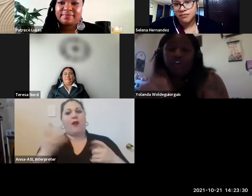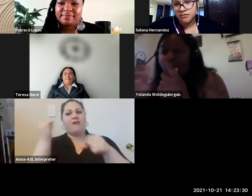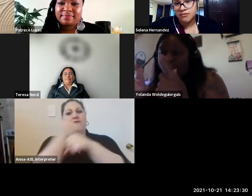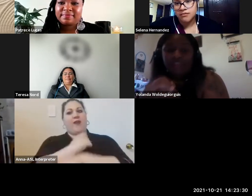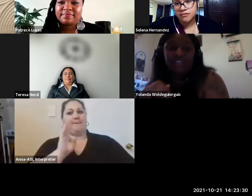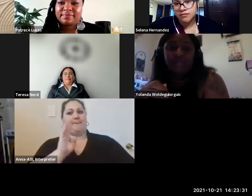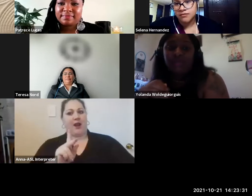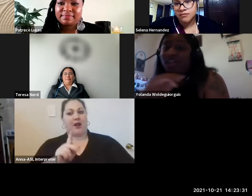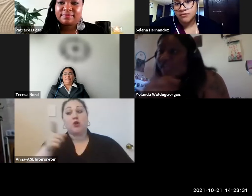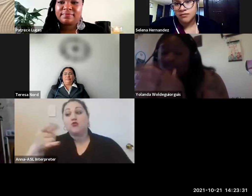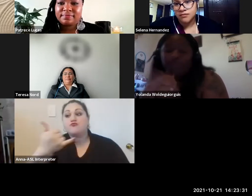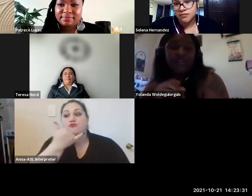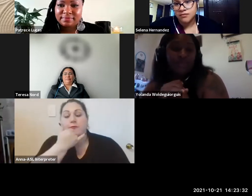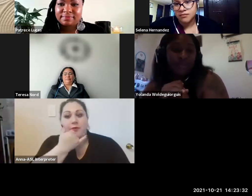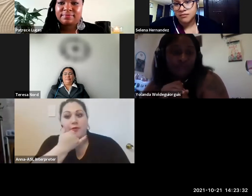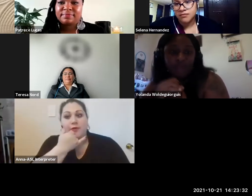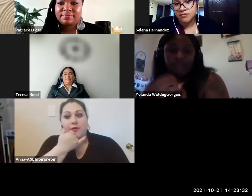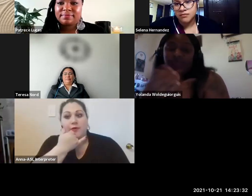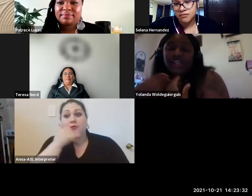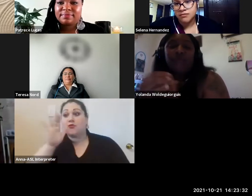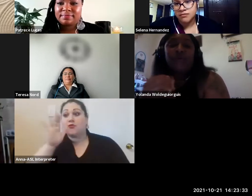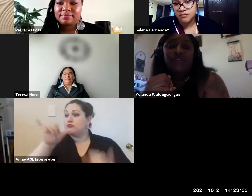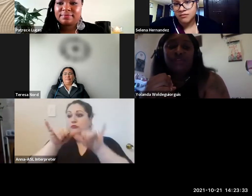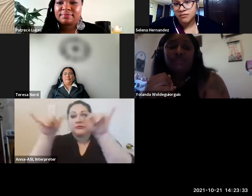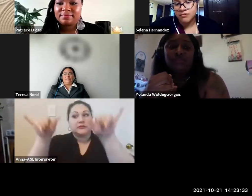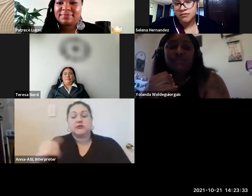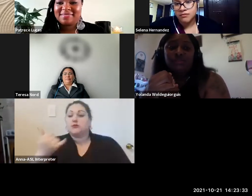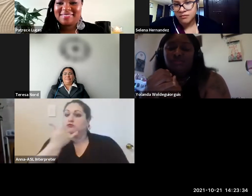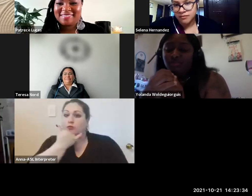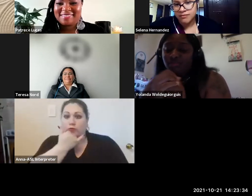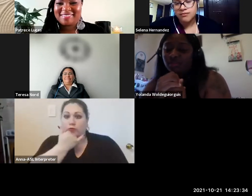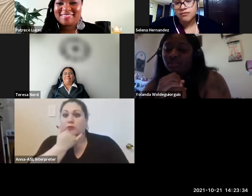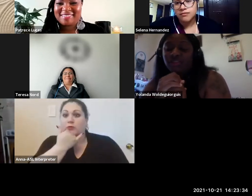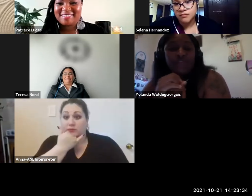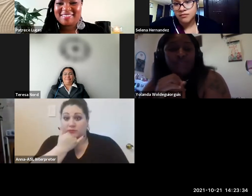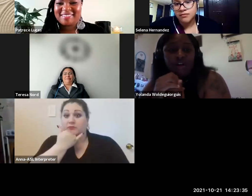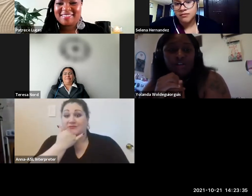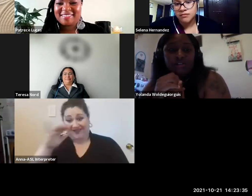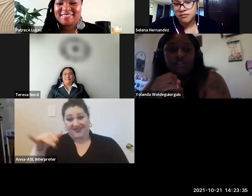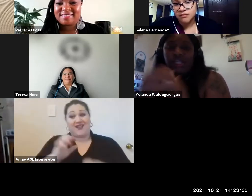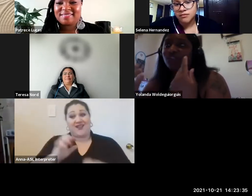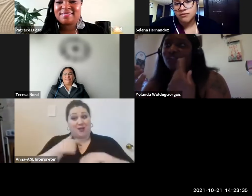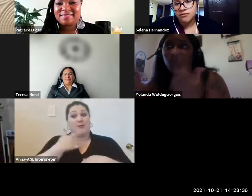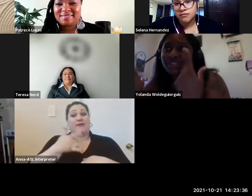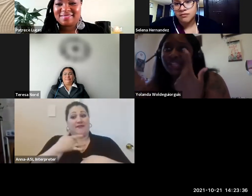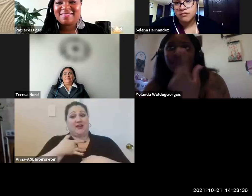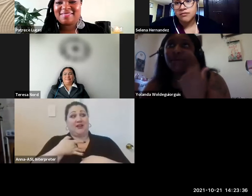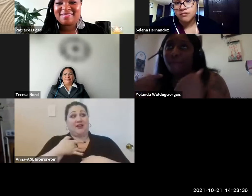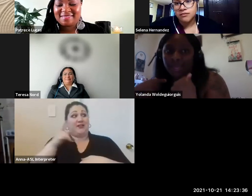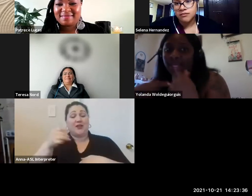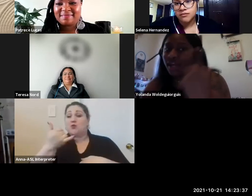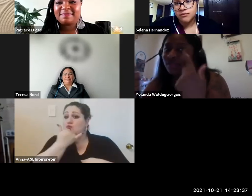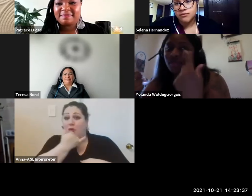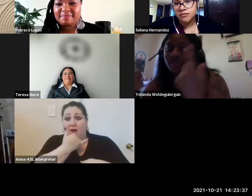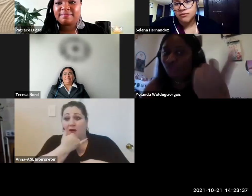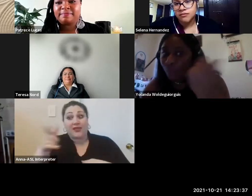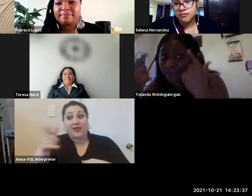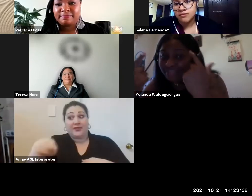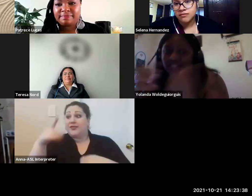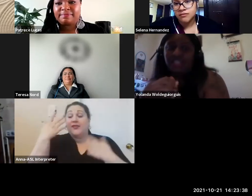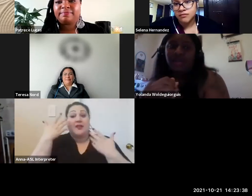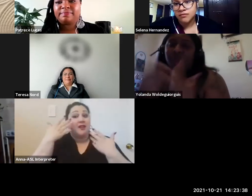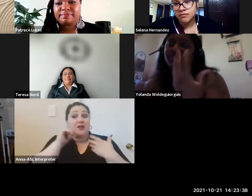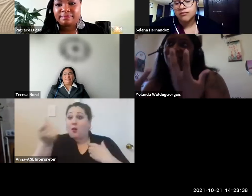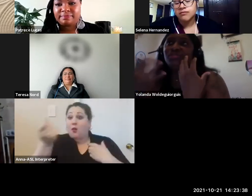wrong. You're messed up. And it's about to be a wrap. That's how I feel. They wrong. They don't know what they put me and other women